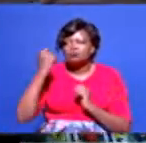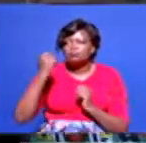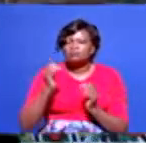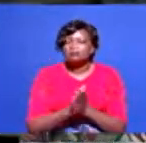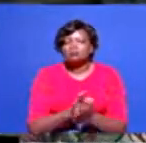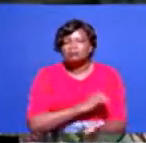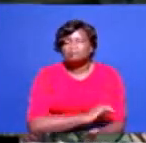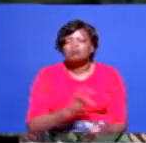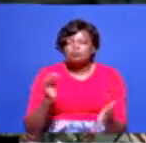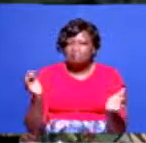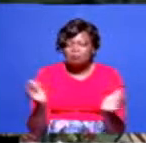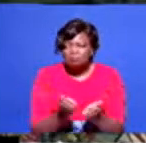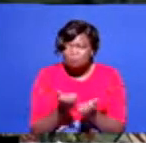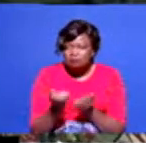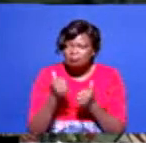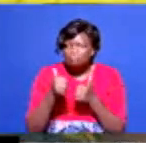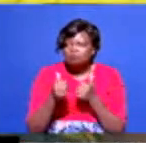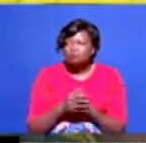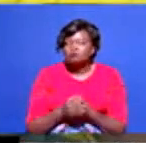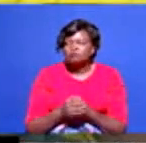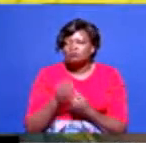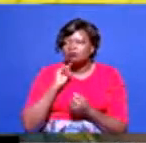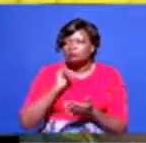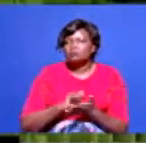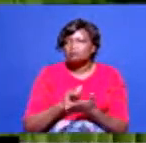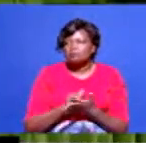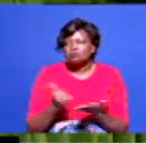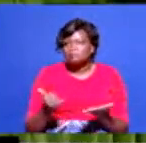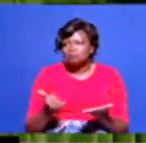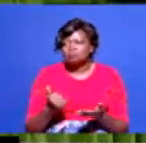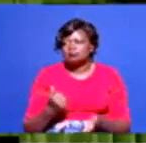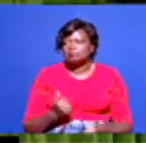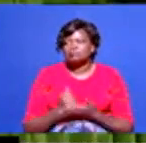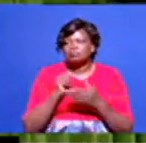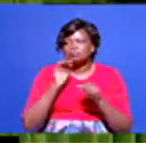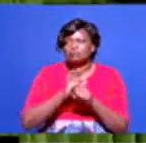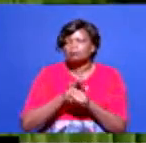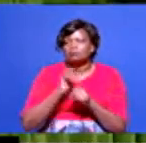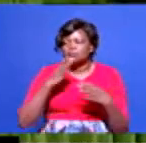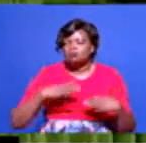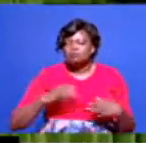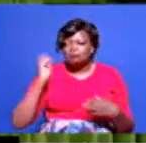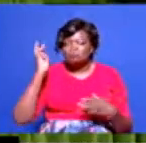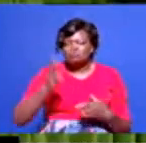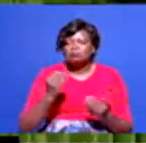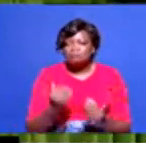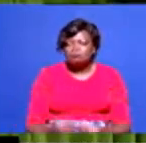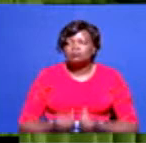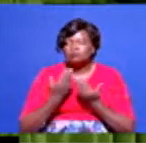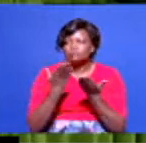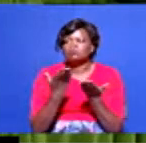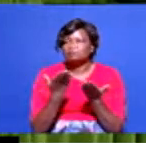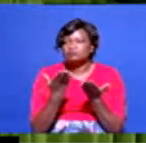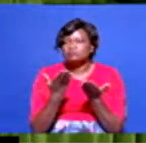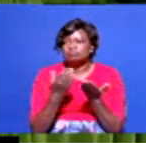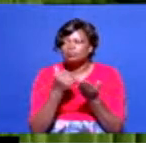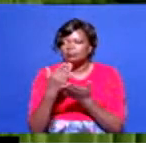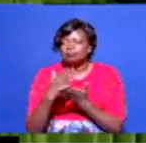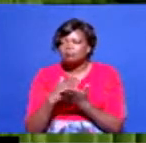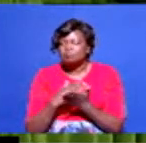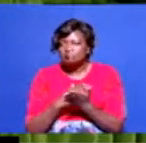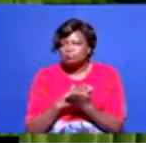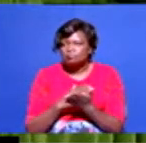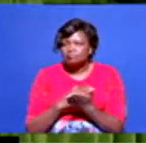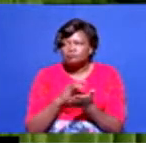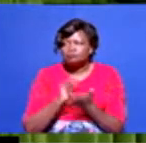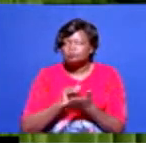small-scale enterprises, which he observed is the lifeline of many Kenyans. We are going to provide a subsidy program that